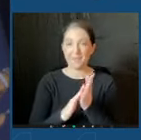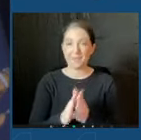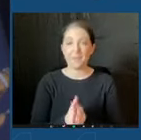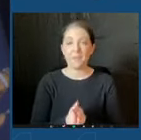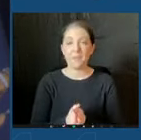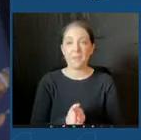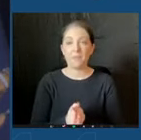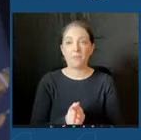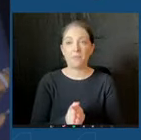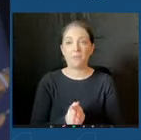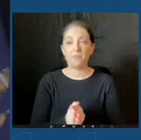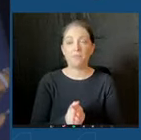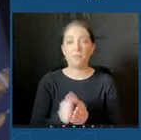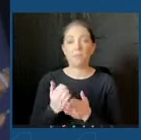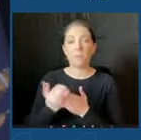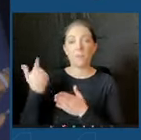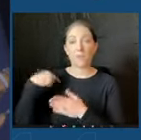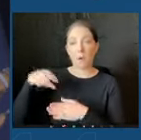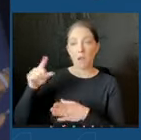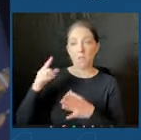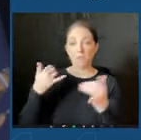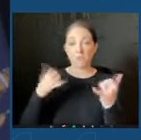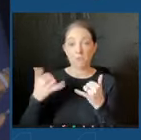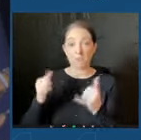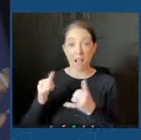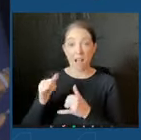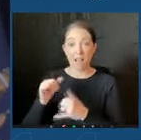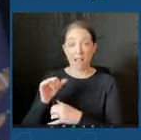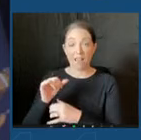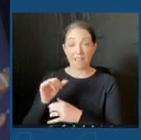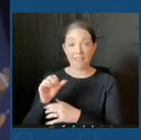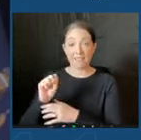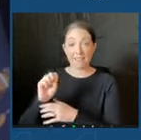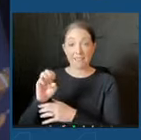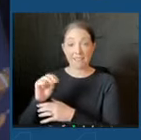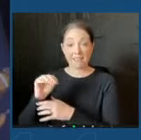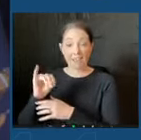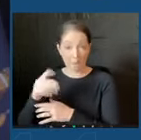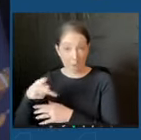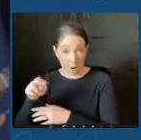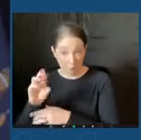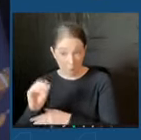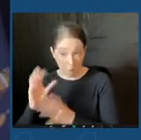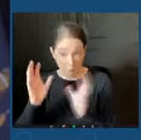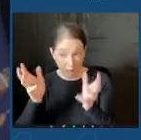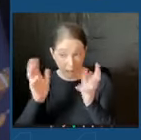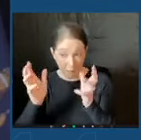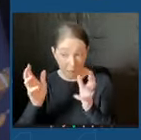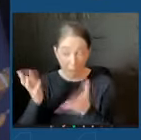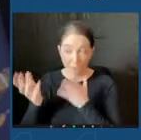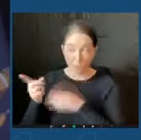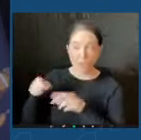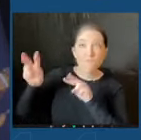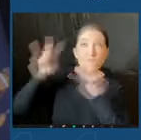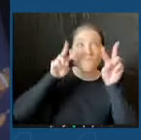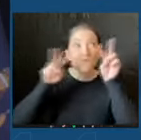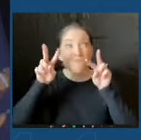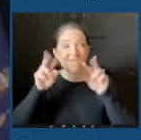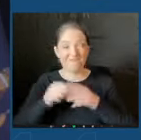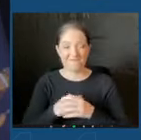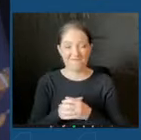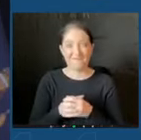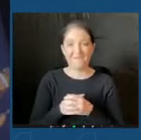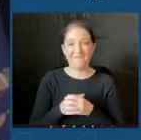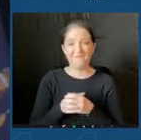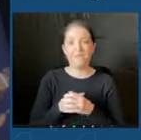He used to play semi-pro basketball, so if you got a basketball, he might just be looking for the hoops here. Also, the mayor